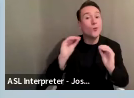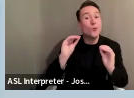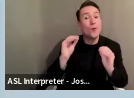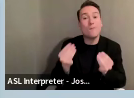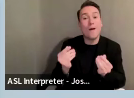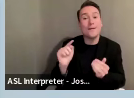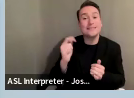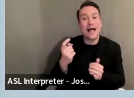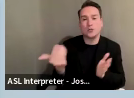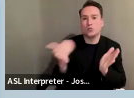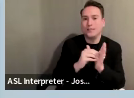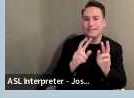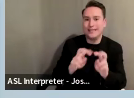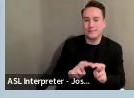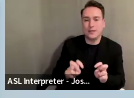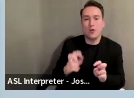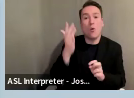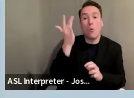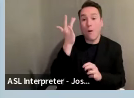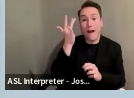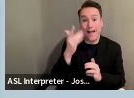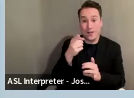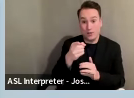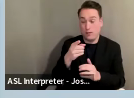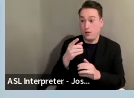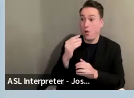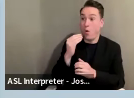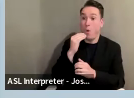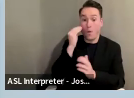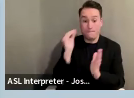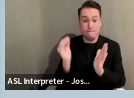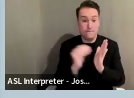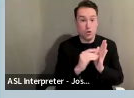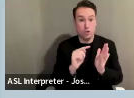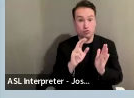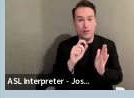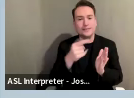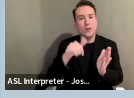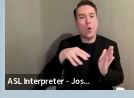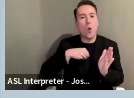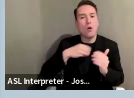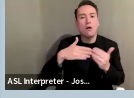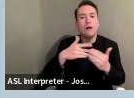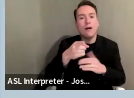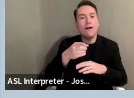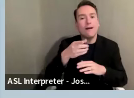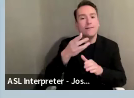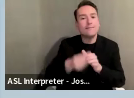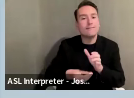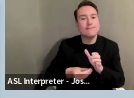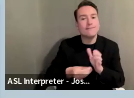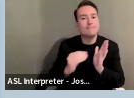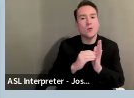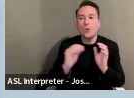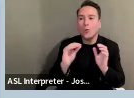government still views you as completely owning your home when you put it in the trust. So that's good news there. Typically, you'll put some